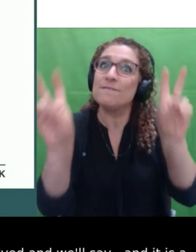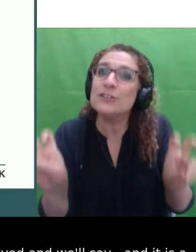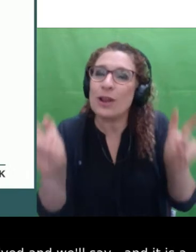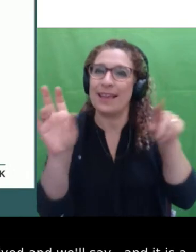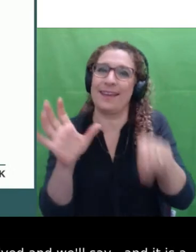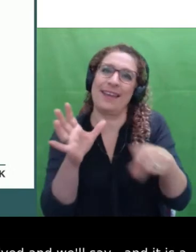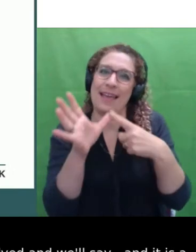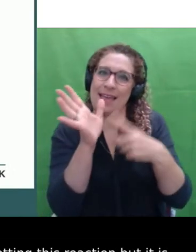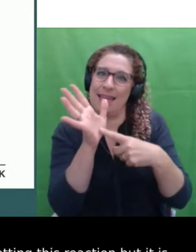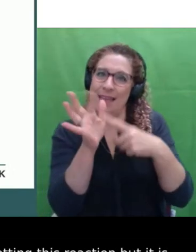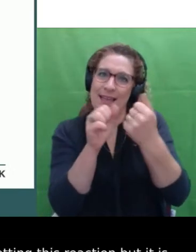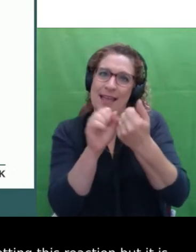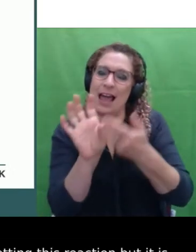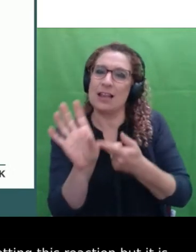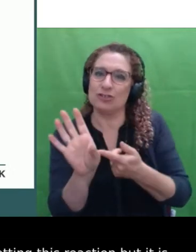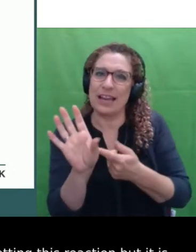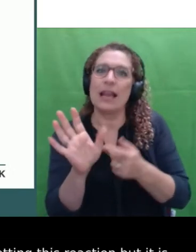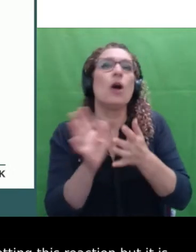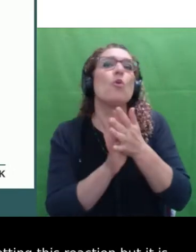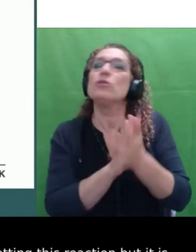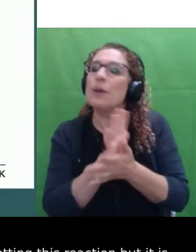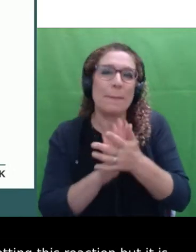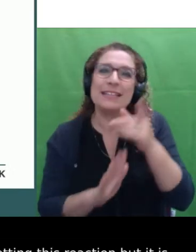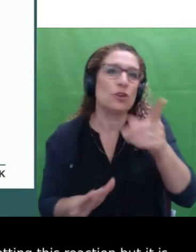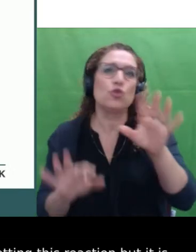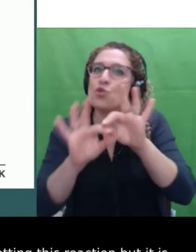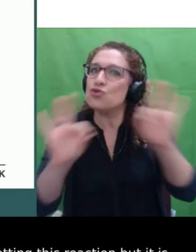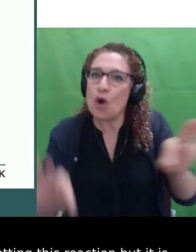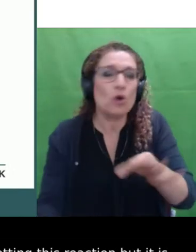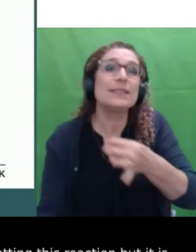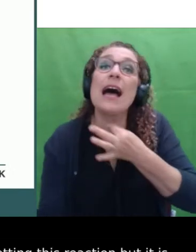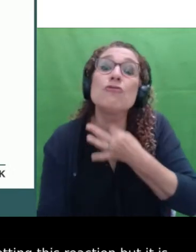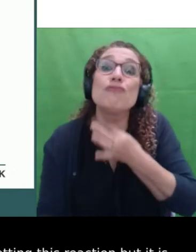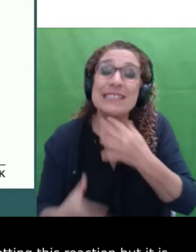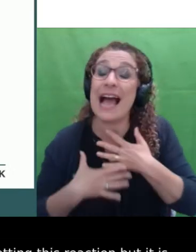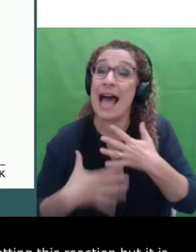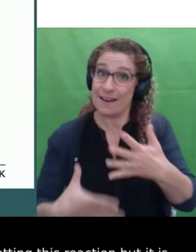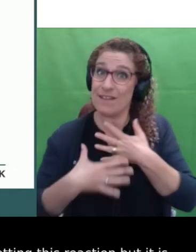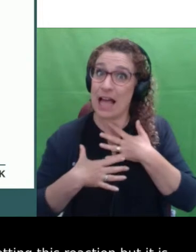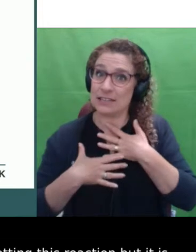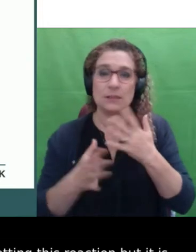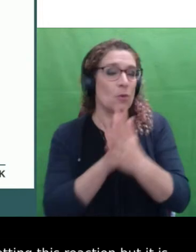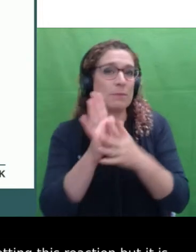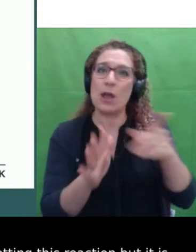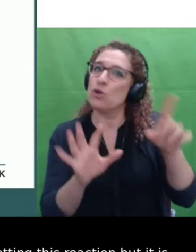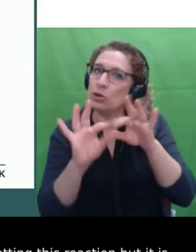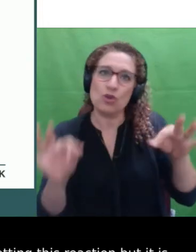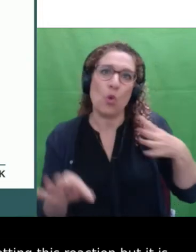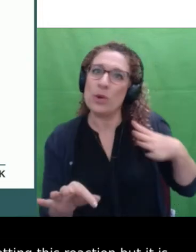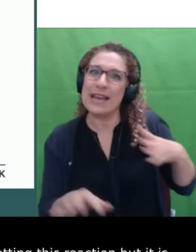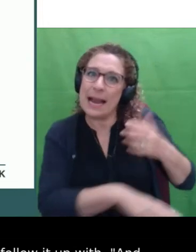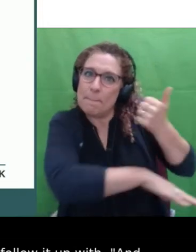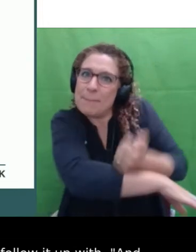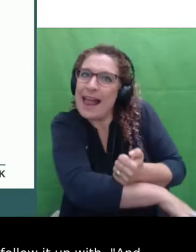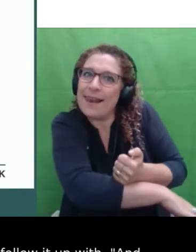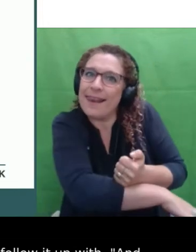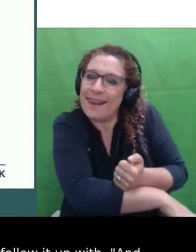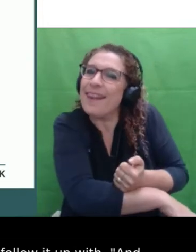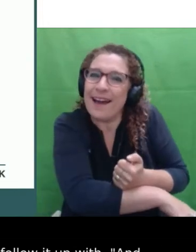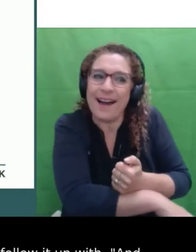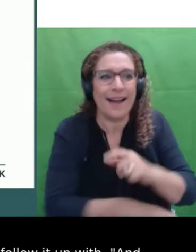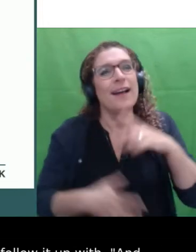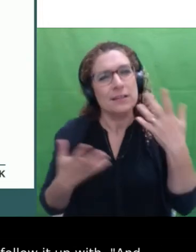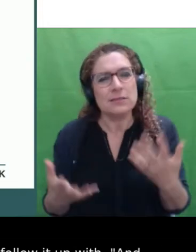follow up with and therefore you're not at risk of anaphylaxis so you don't need an adrenaline pen because that's often their worries but it's probably an